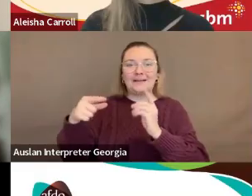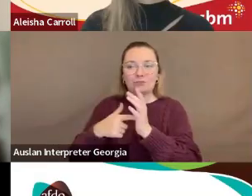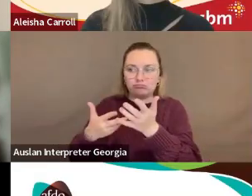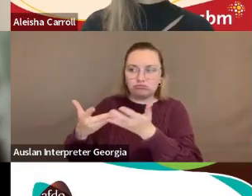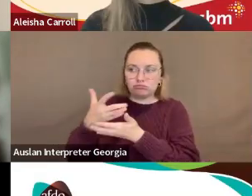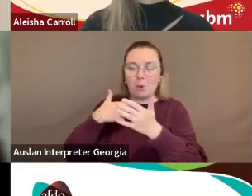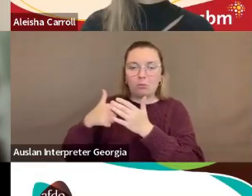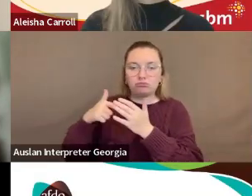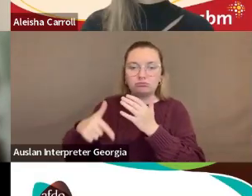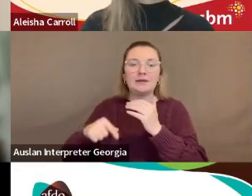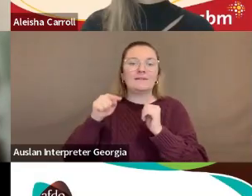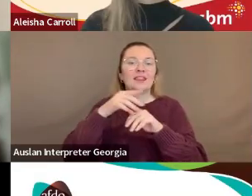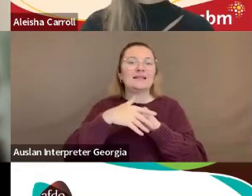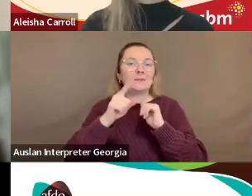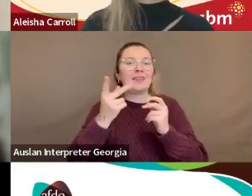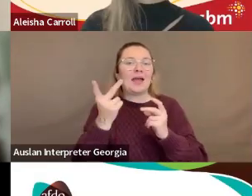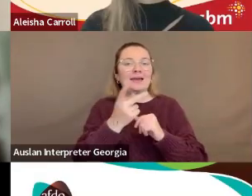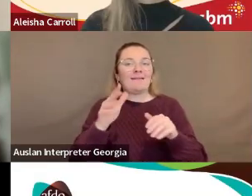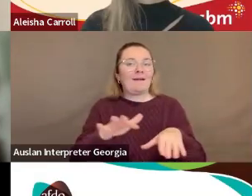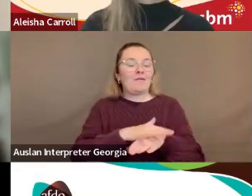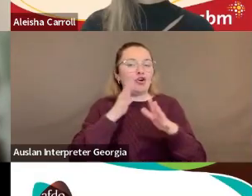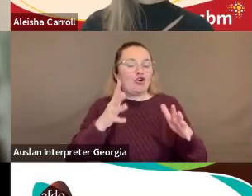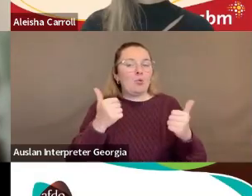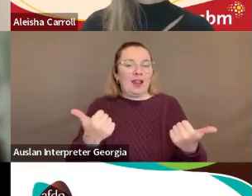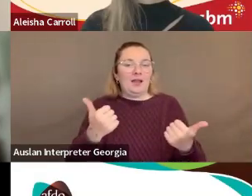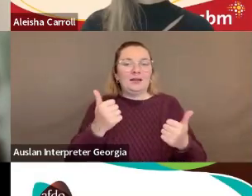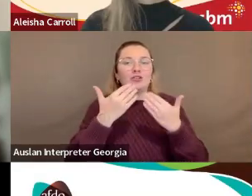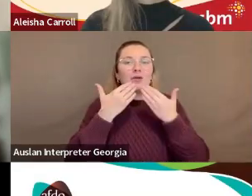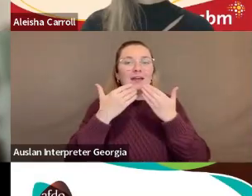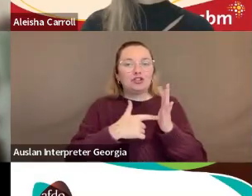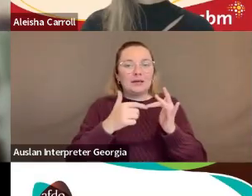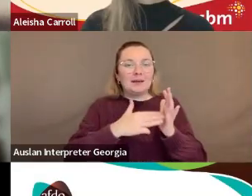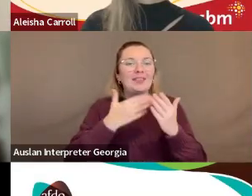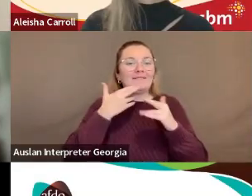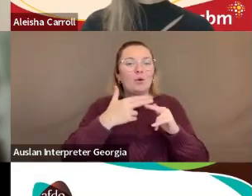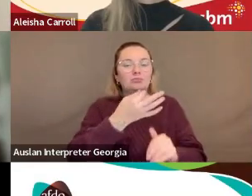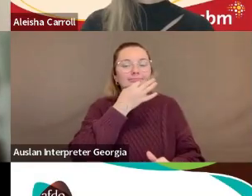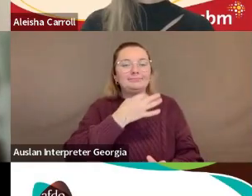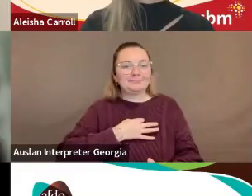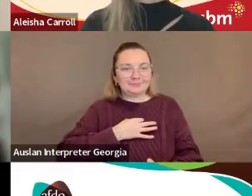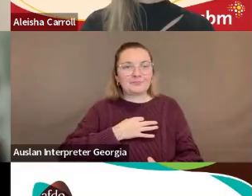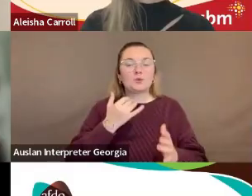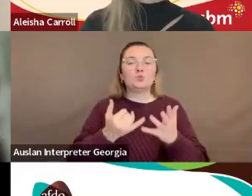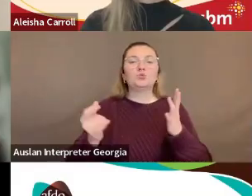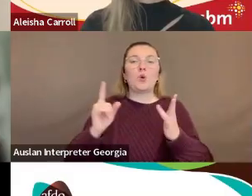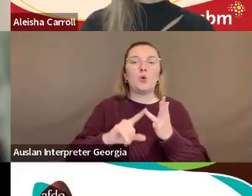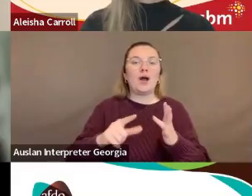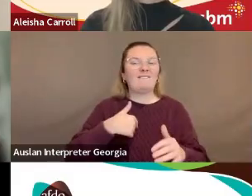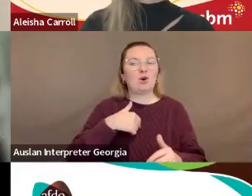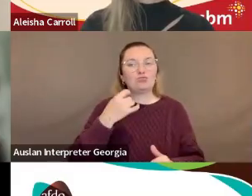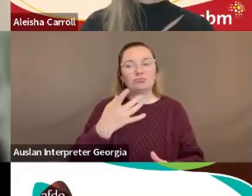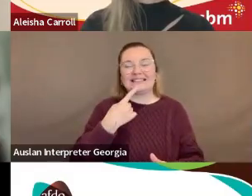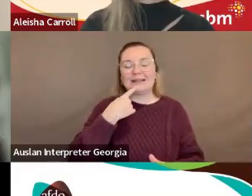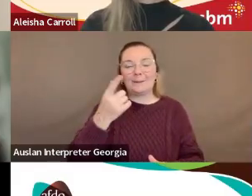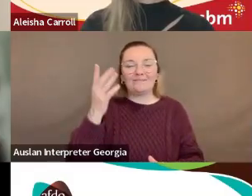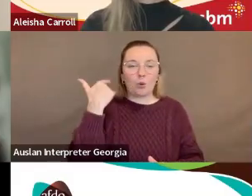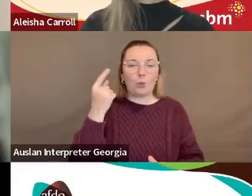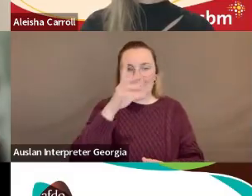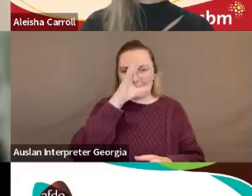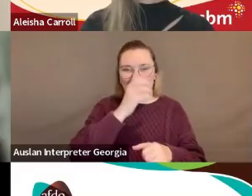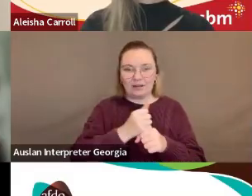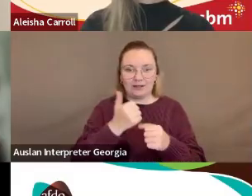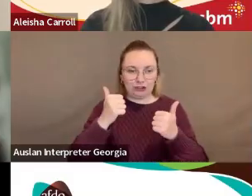more with people. But yeah, thank you, Tim. Thank you for the question. So as I've already mentioned, we believe that